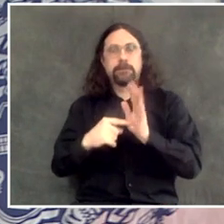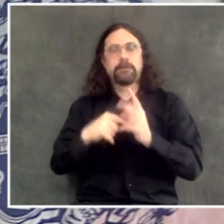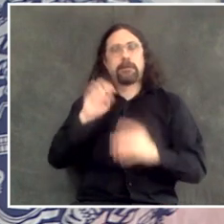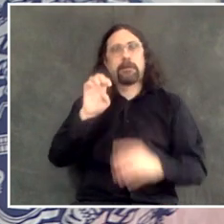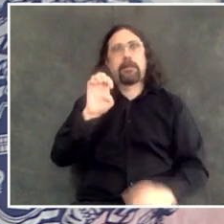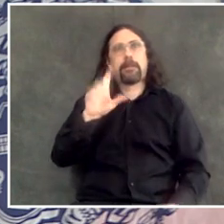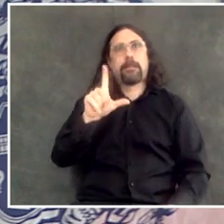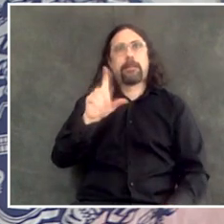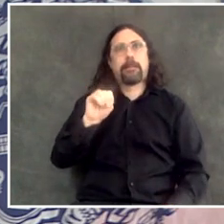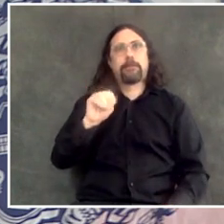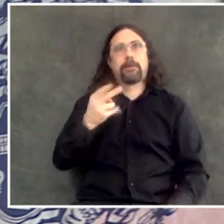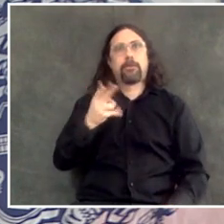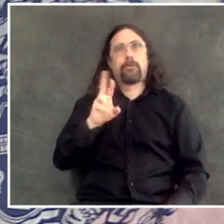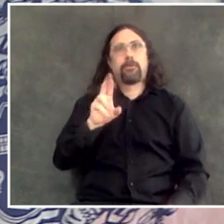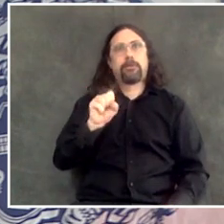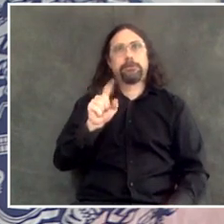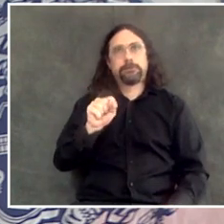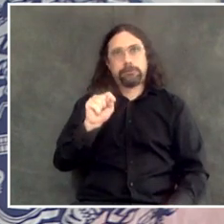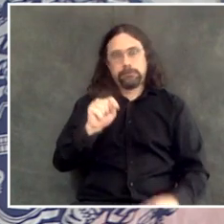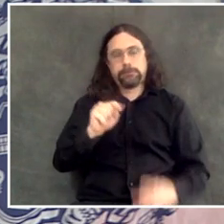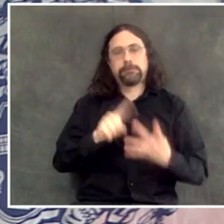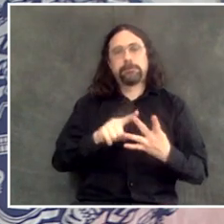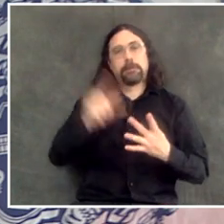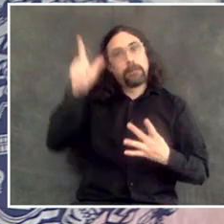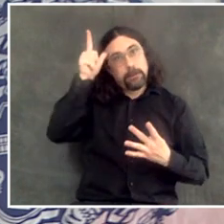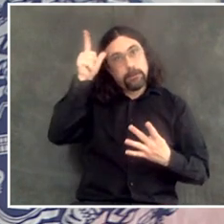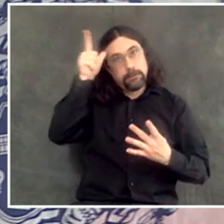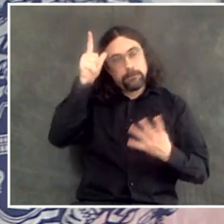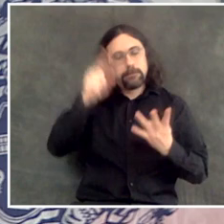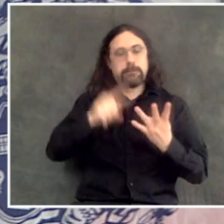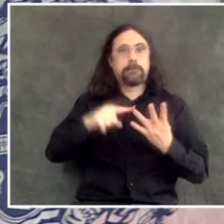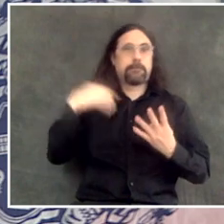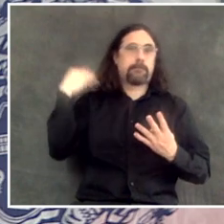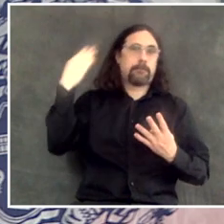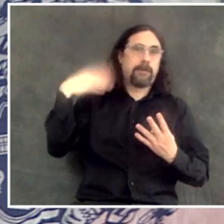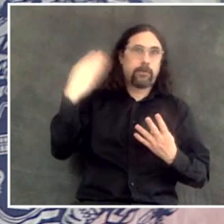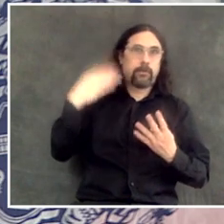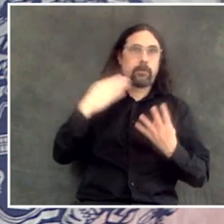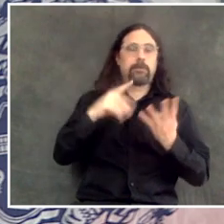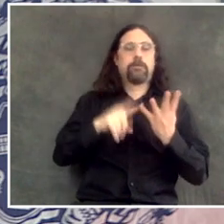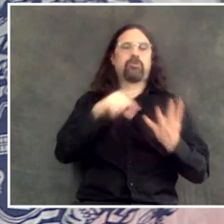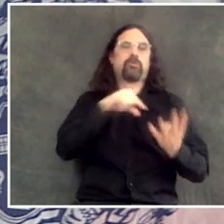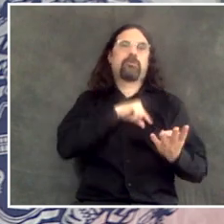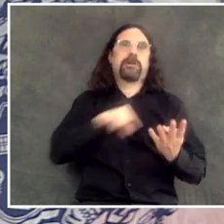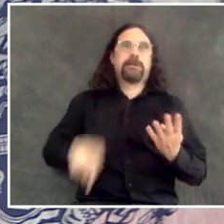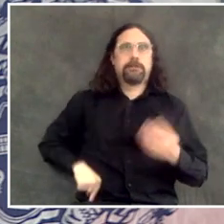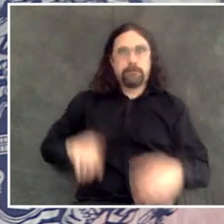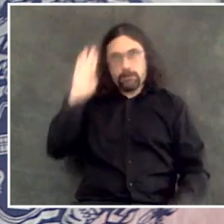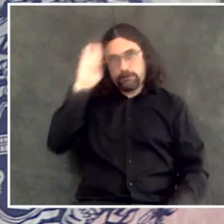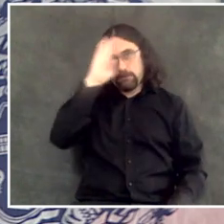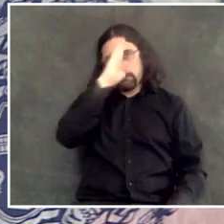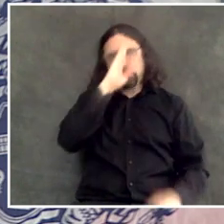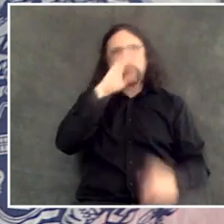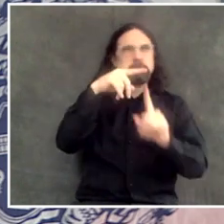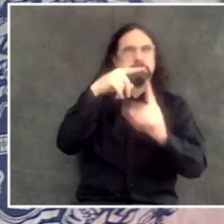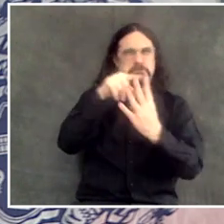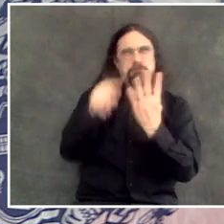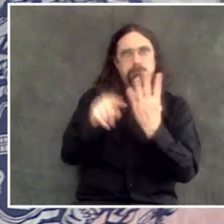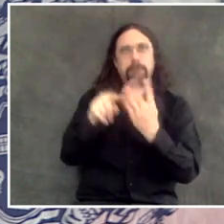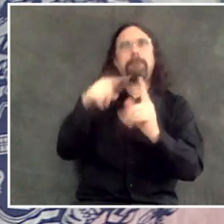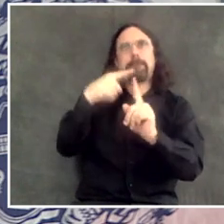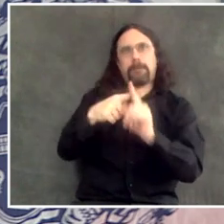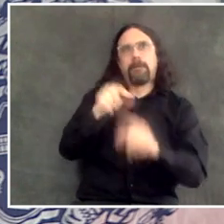was on a call with the president and Jared Kushner yesterday. They said they would produce these things immediately. And lo and behold, Dr. Mitch Katz sent me a